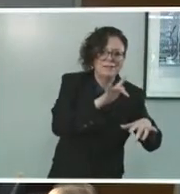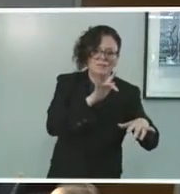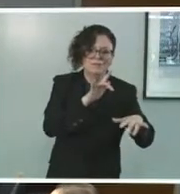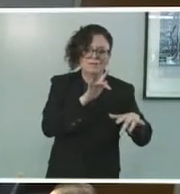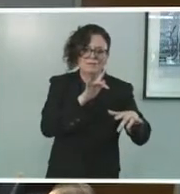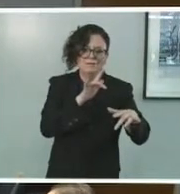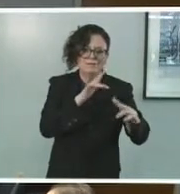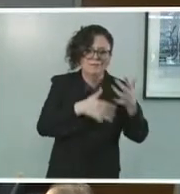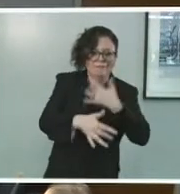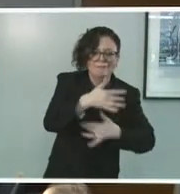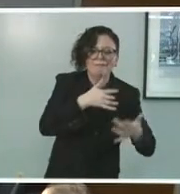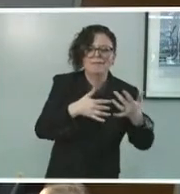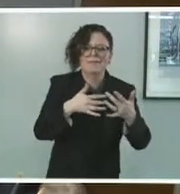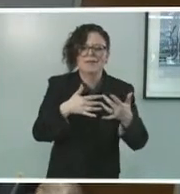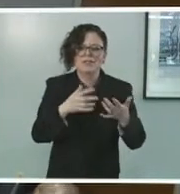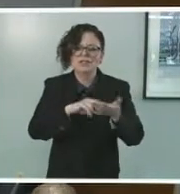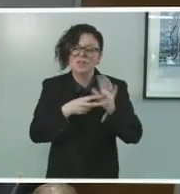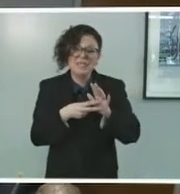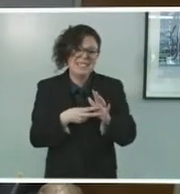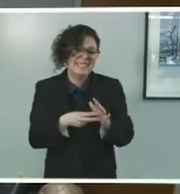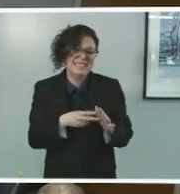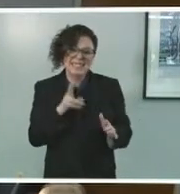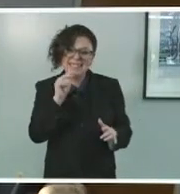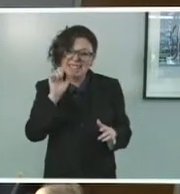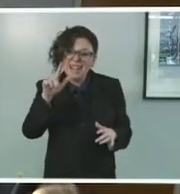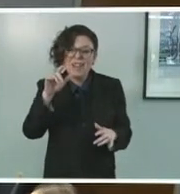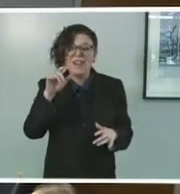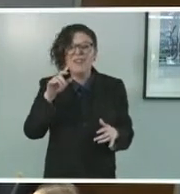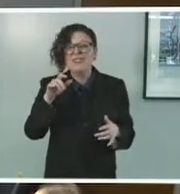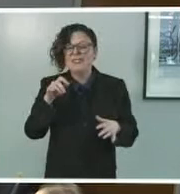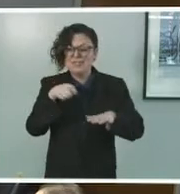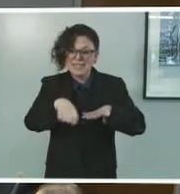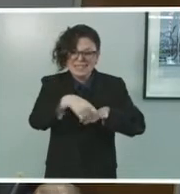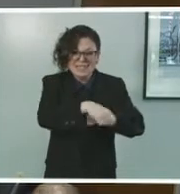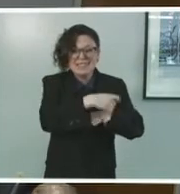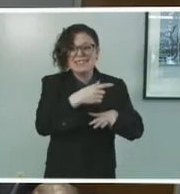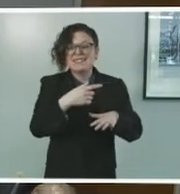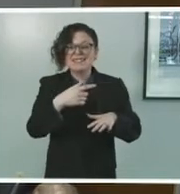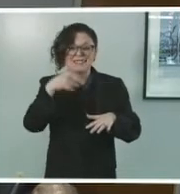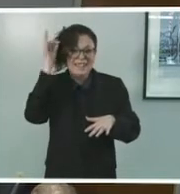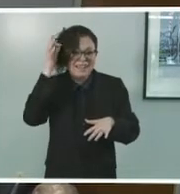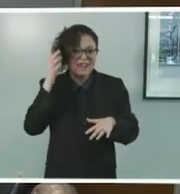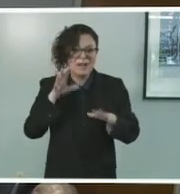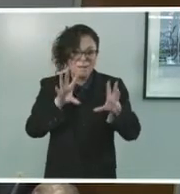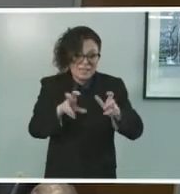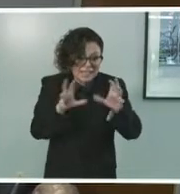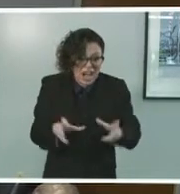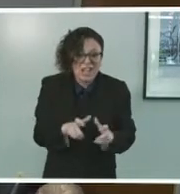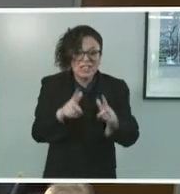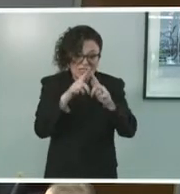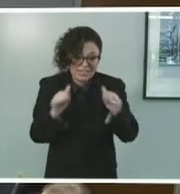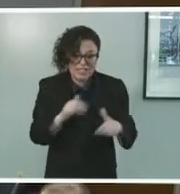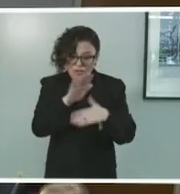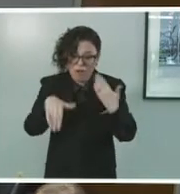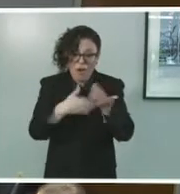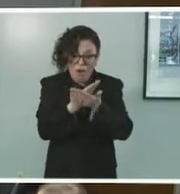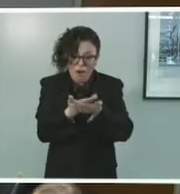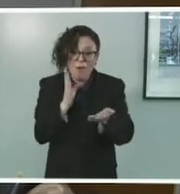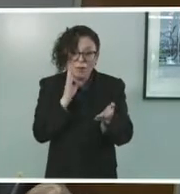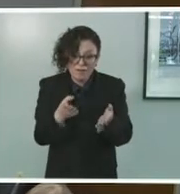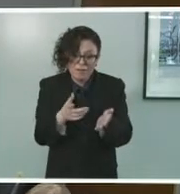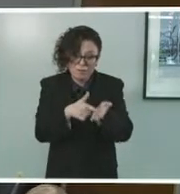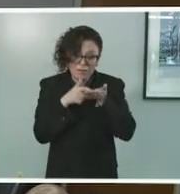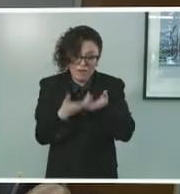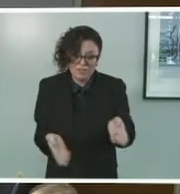nail salons, foot spas, massage spas, that sort of thing, correct? Yes, are all required